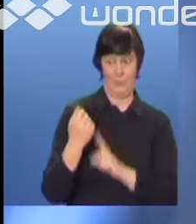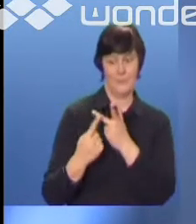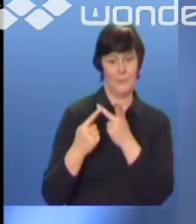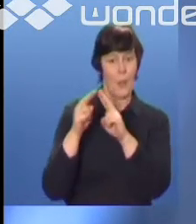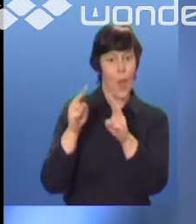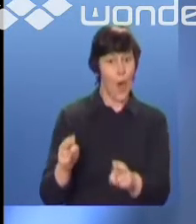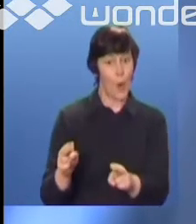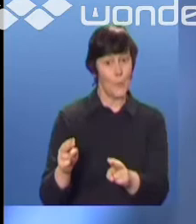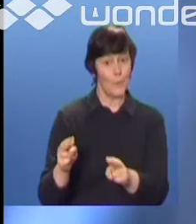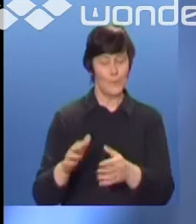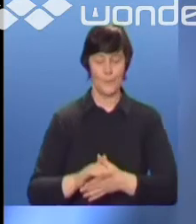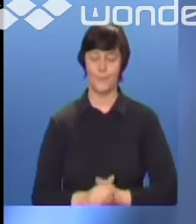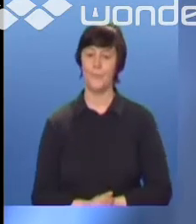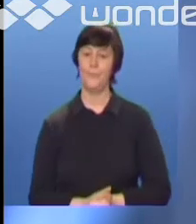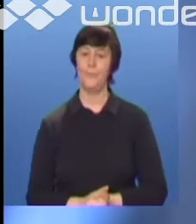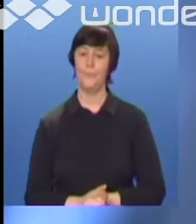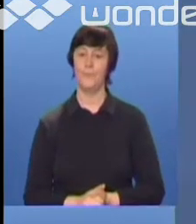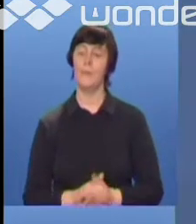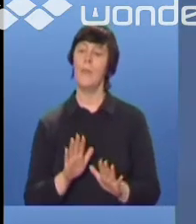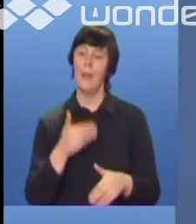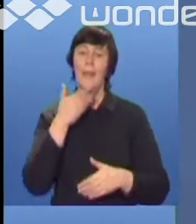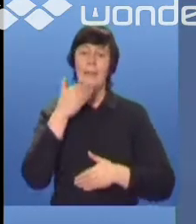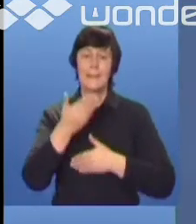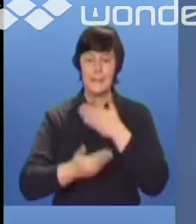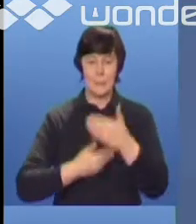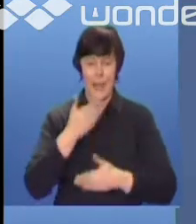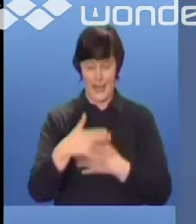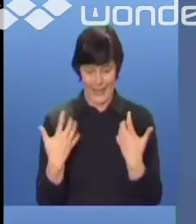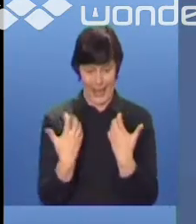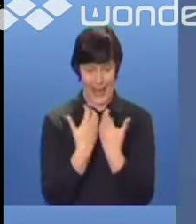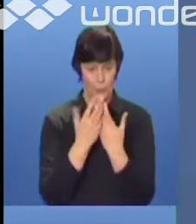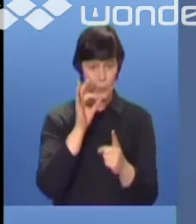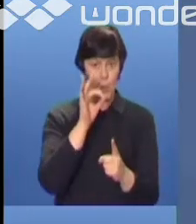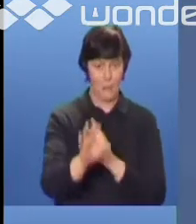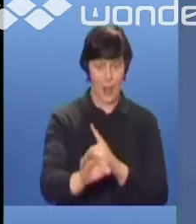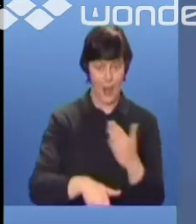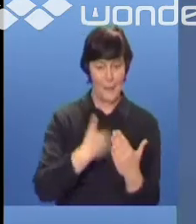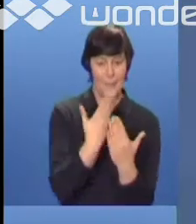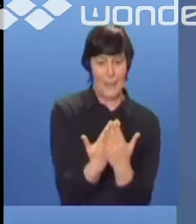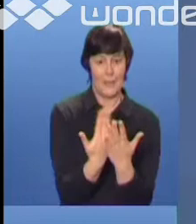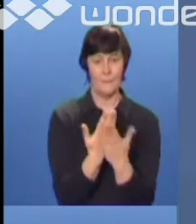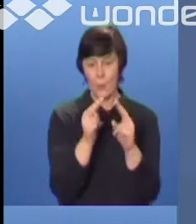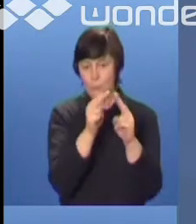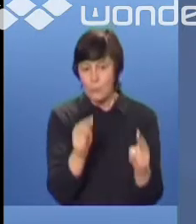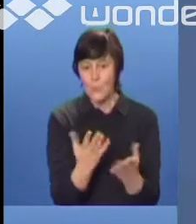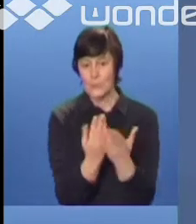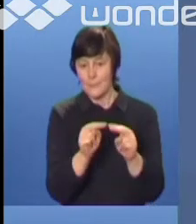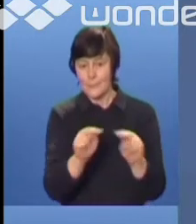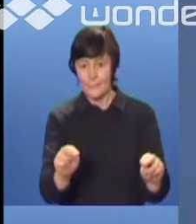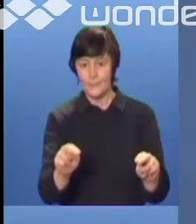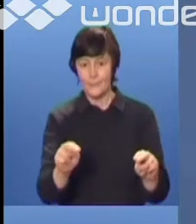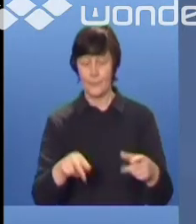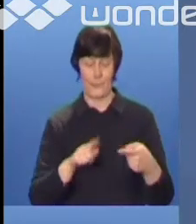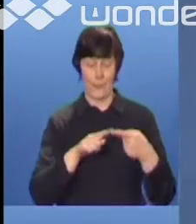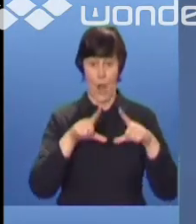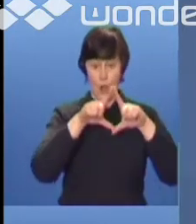or your eligibility for certain homes. Richard. Well, as I mentioned earlier, there are several ways in which you can bid for properties using